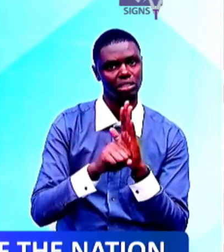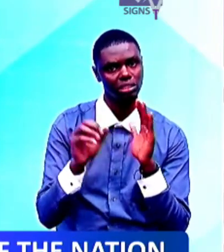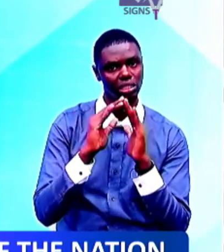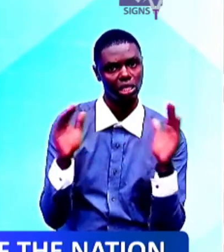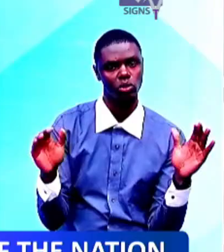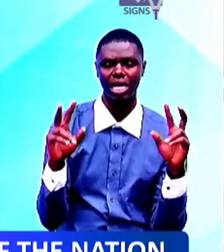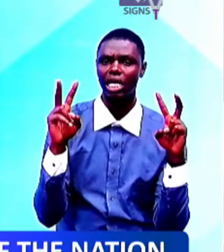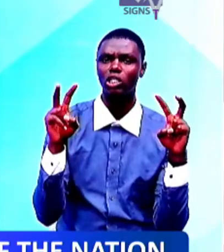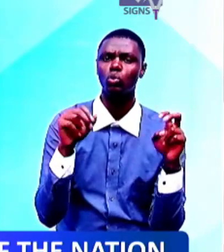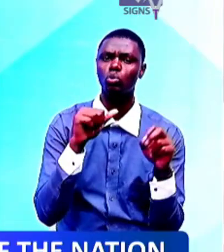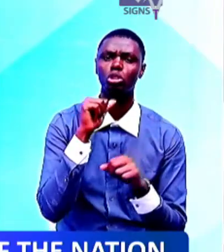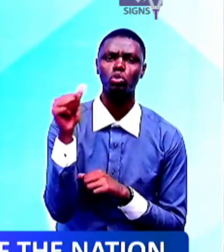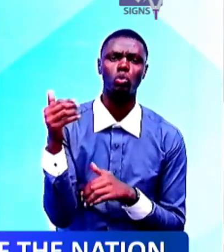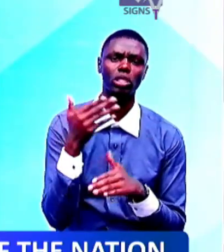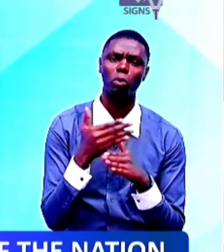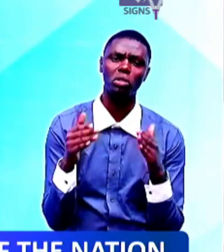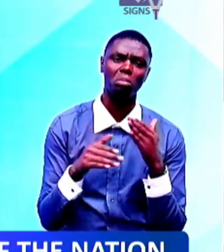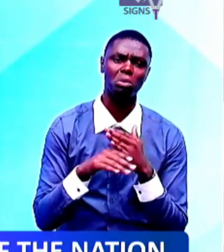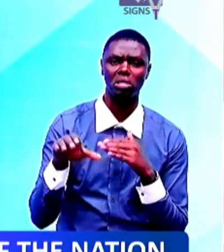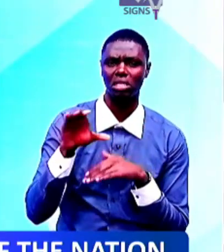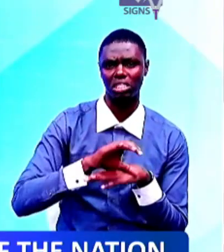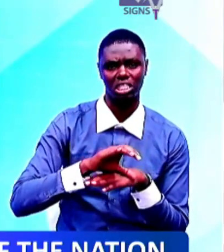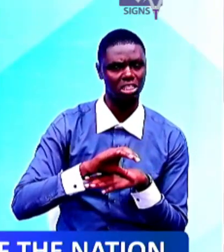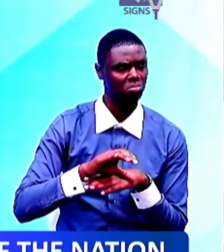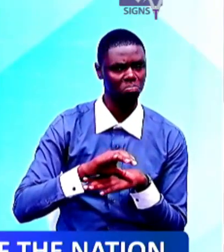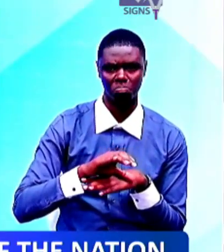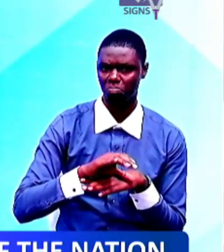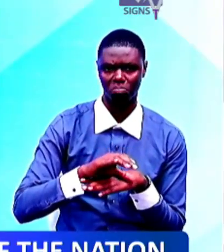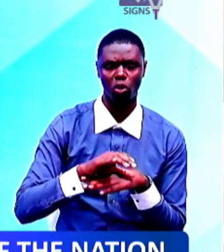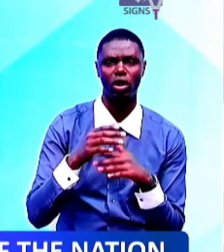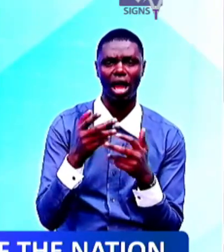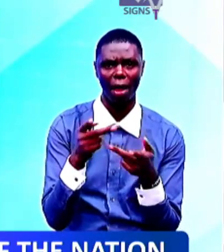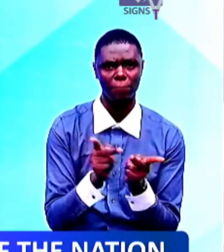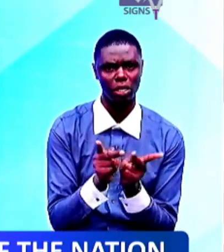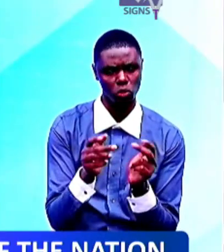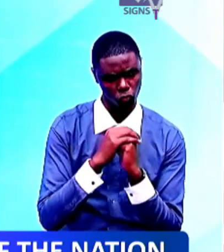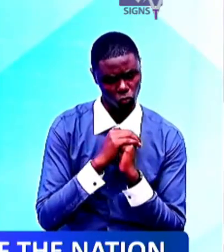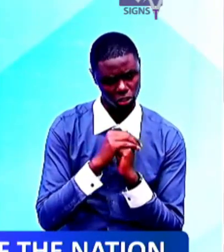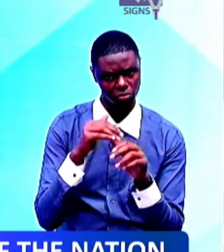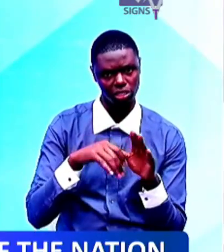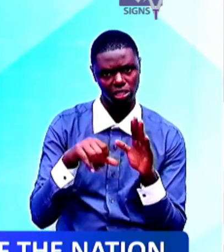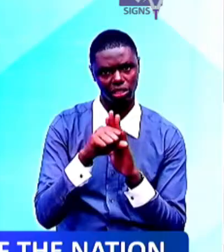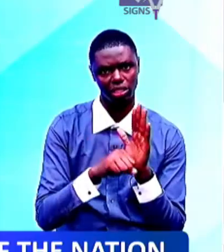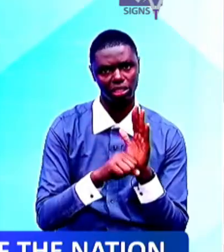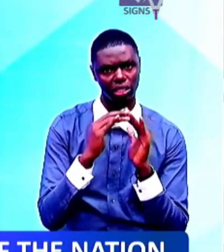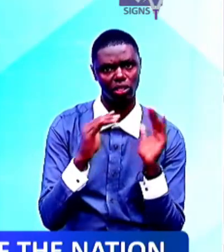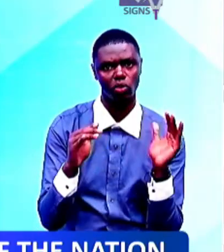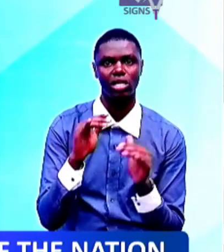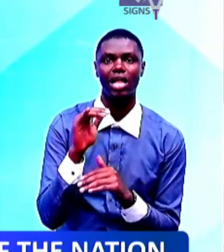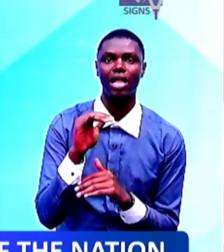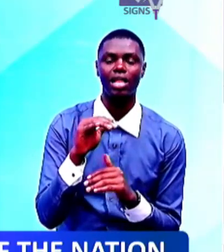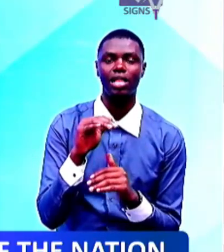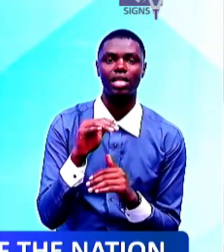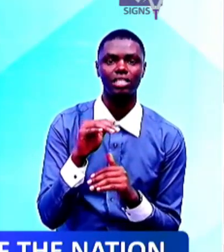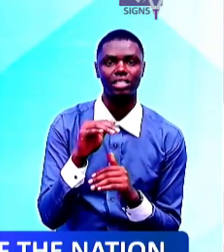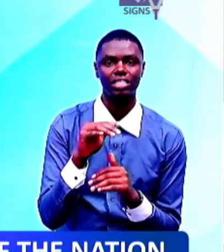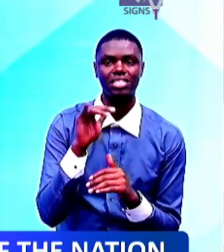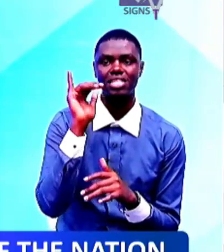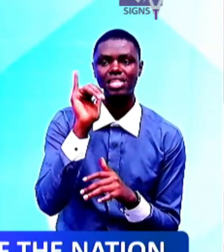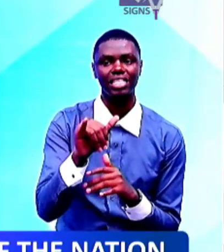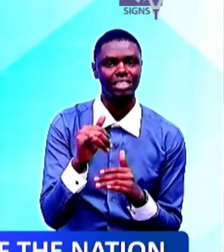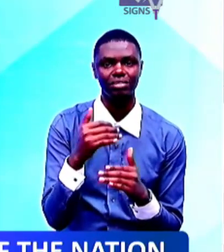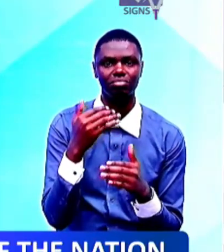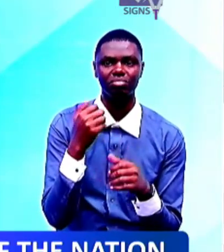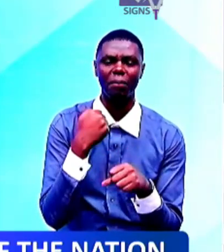not about building a place of worship at State House. That should not even be made, it shouldn't even be